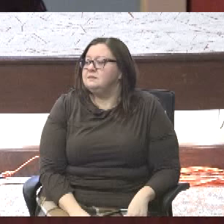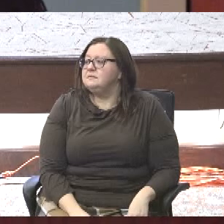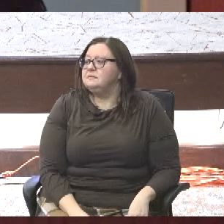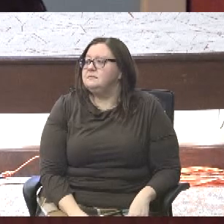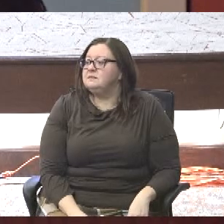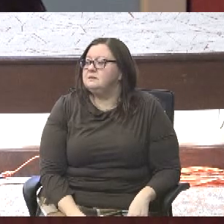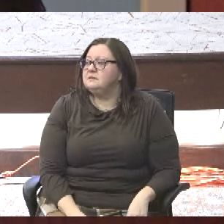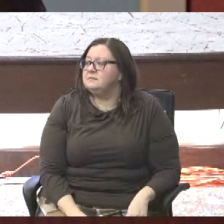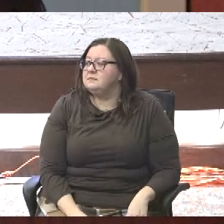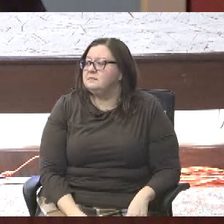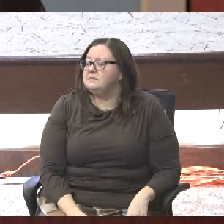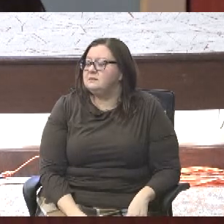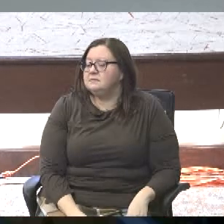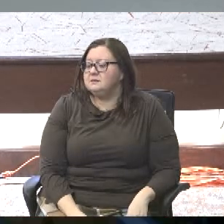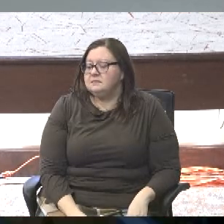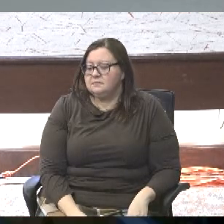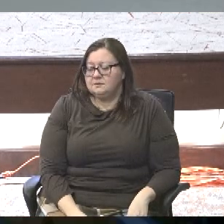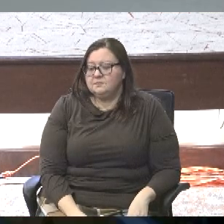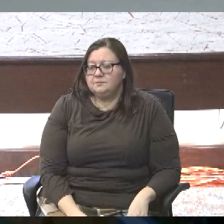Exciting.